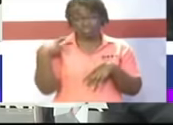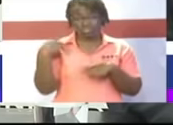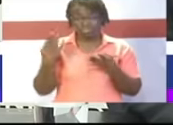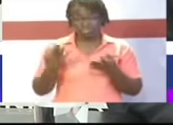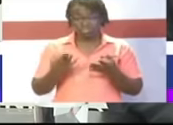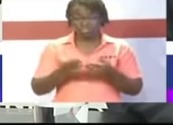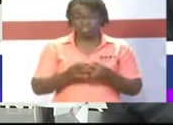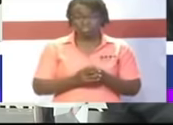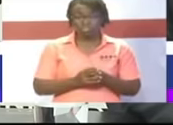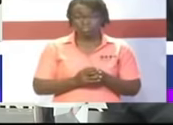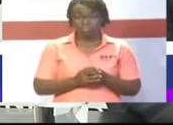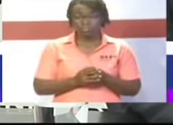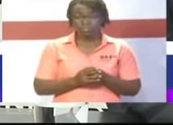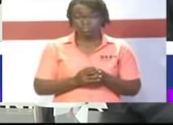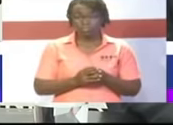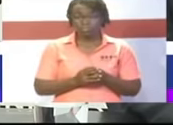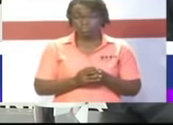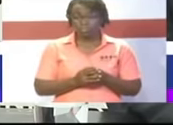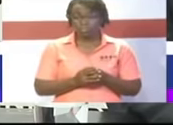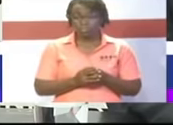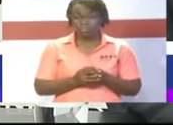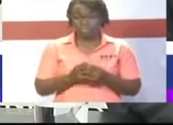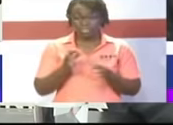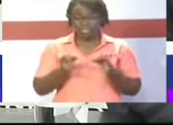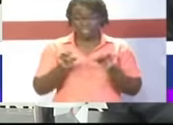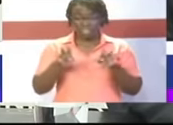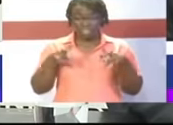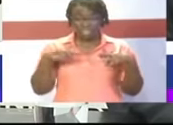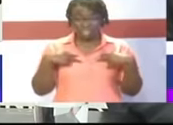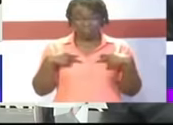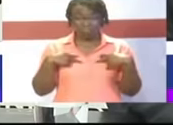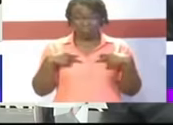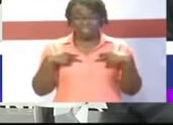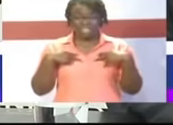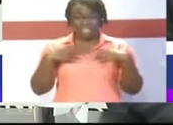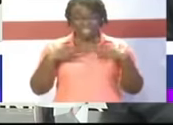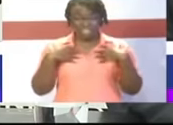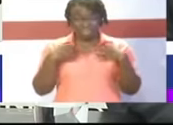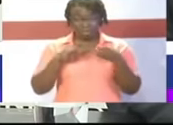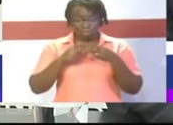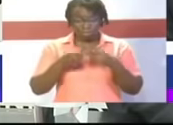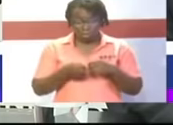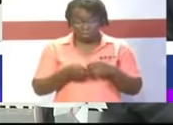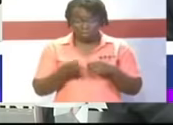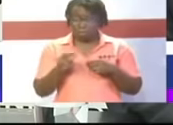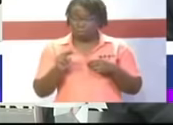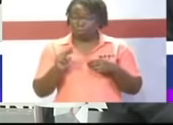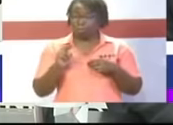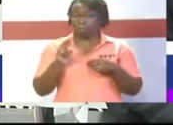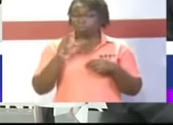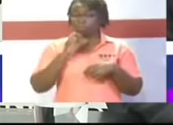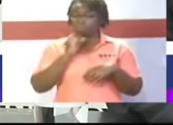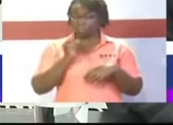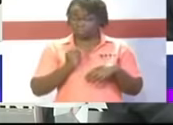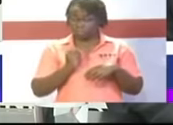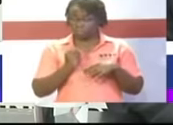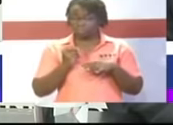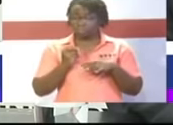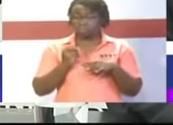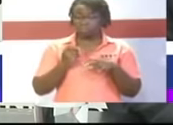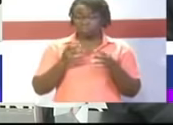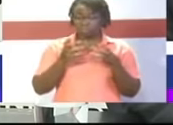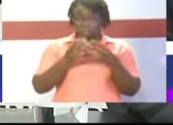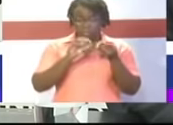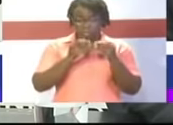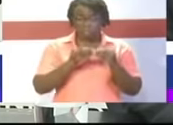being immunocompromised, having pre-existing conditions. If you haven't been vaccinated yet, vaccines are available, and we would like to encourage